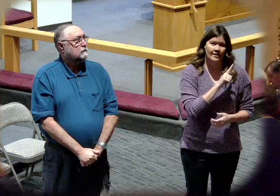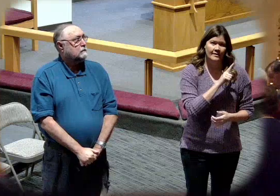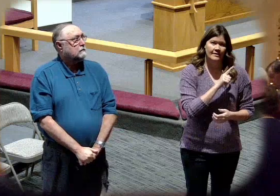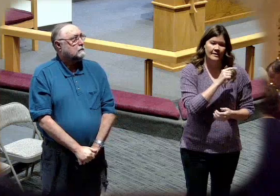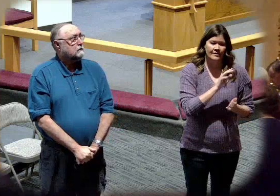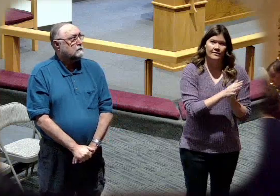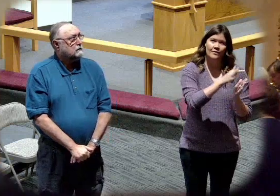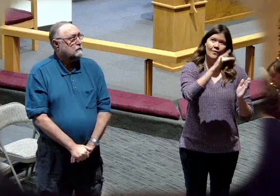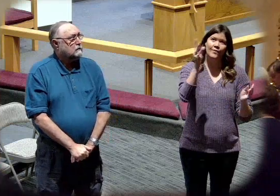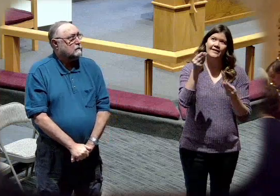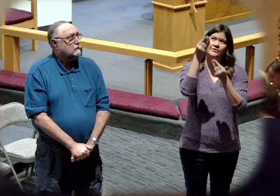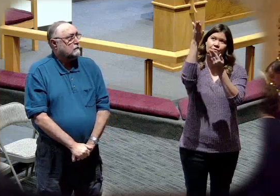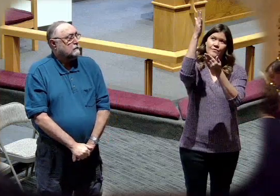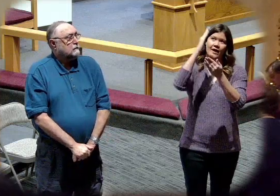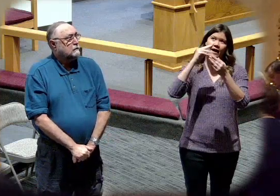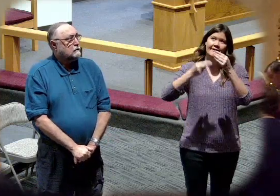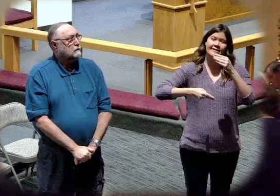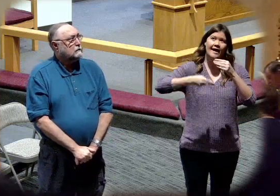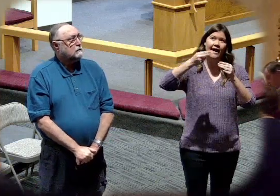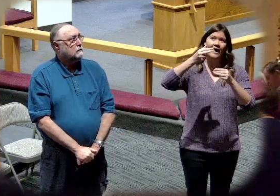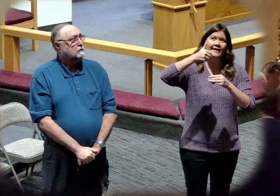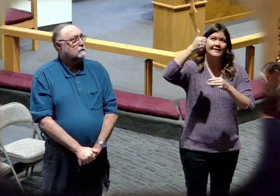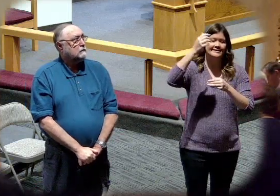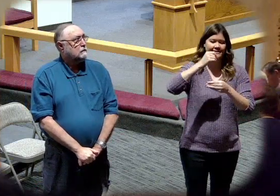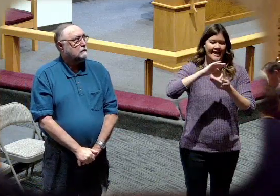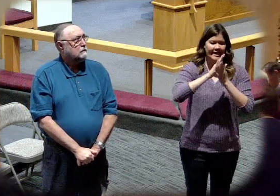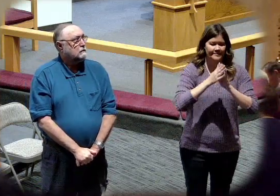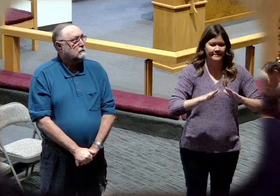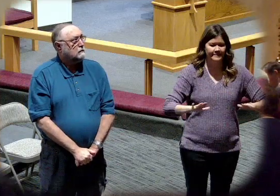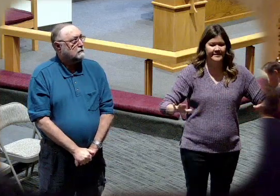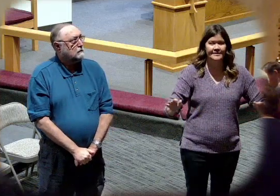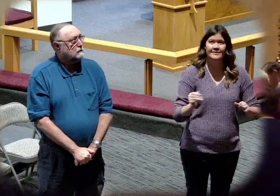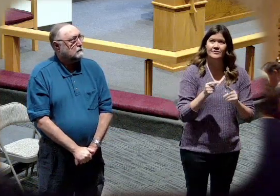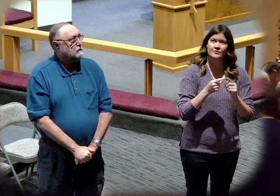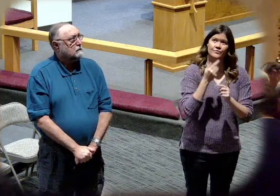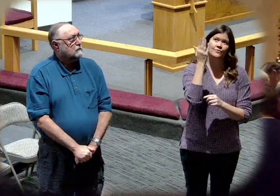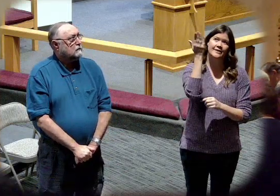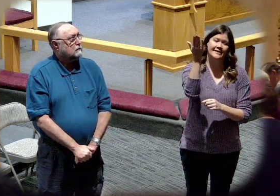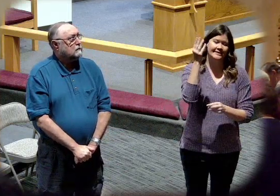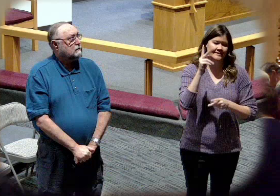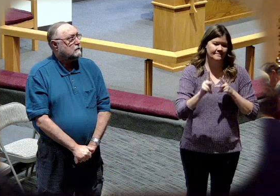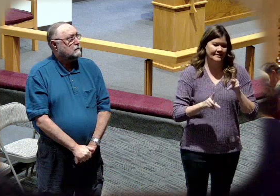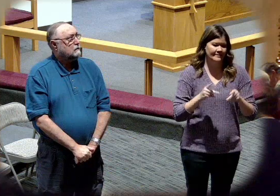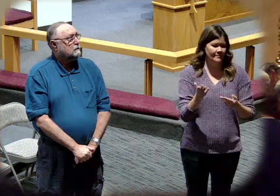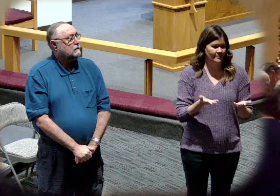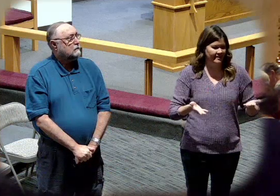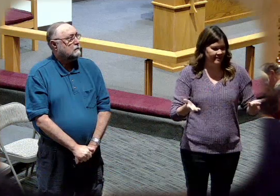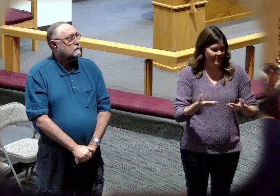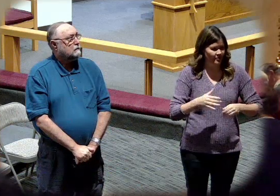Glory to God in the highest, and peace to his people on